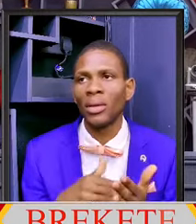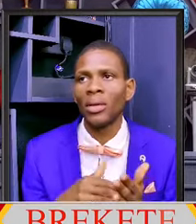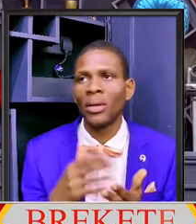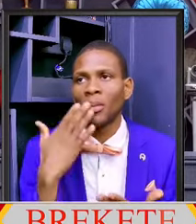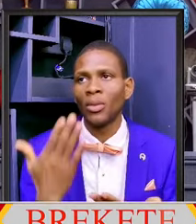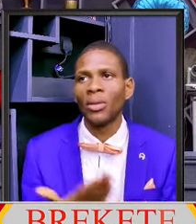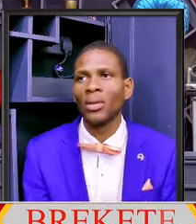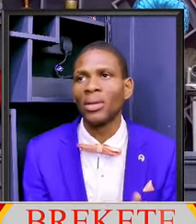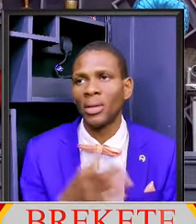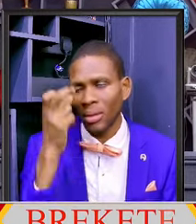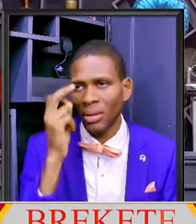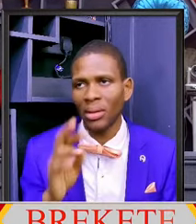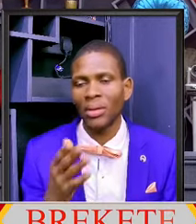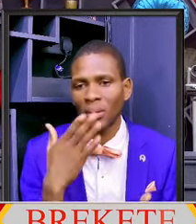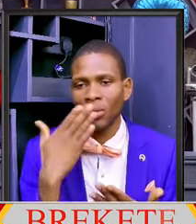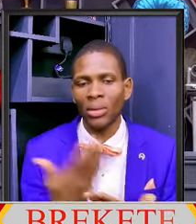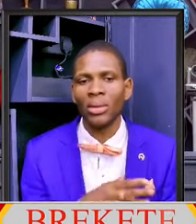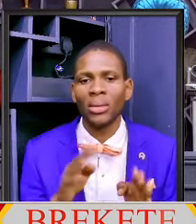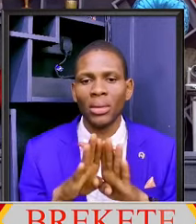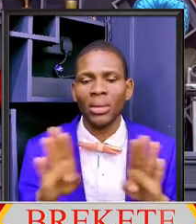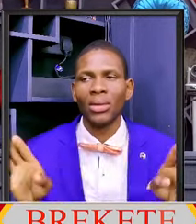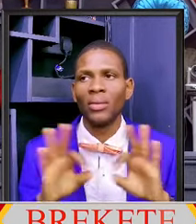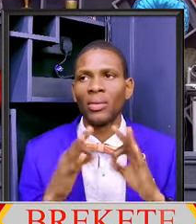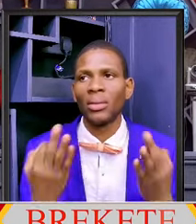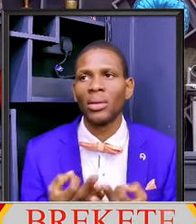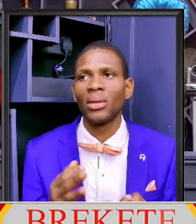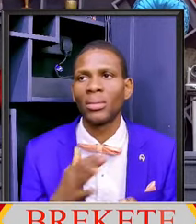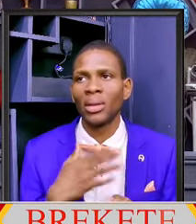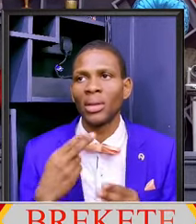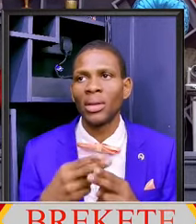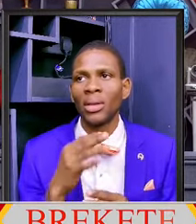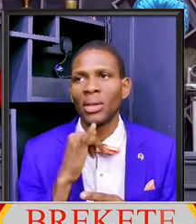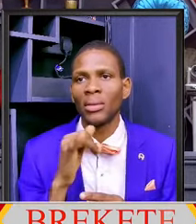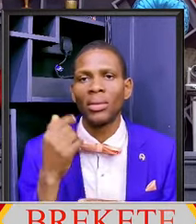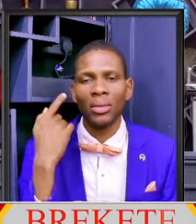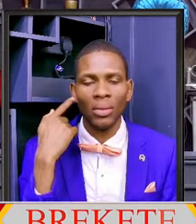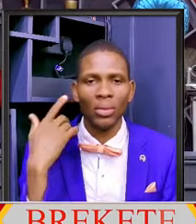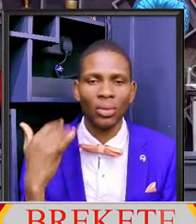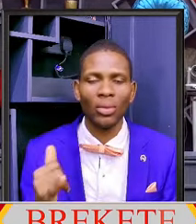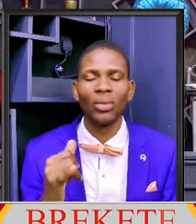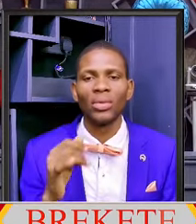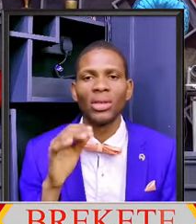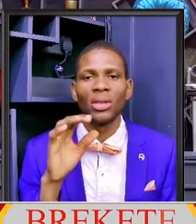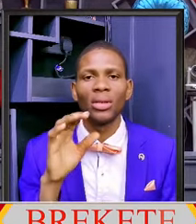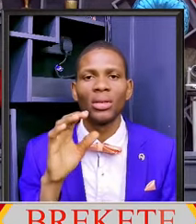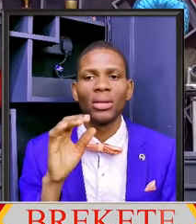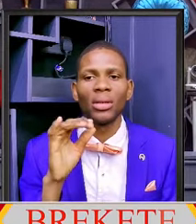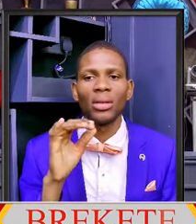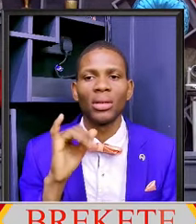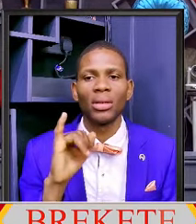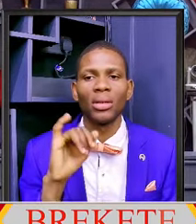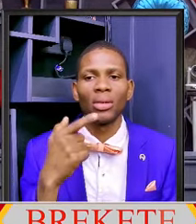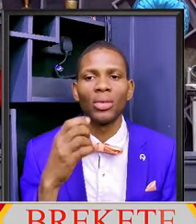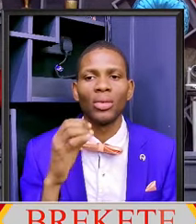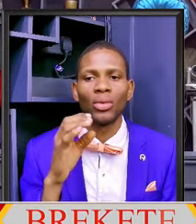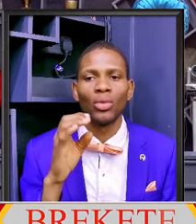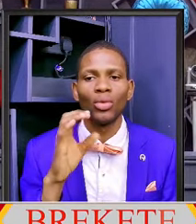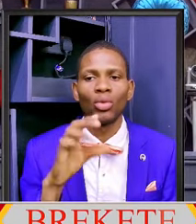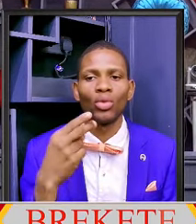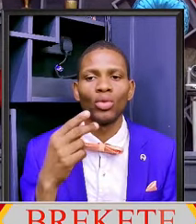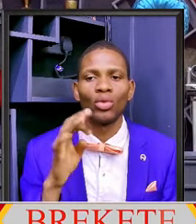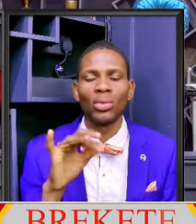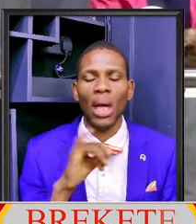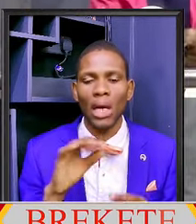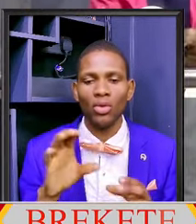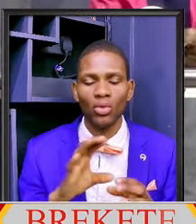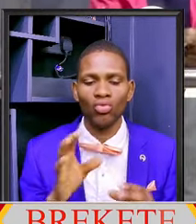Good morning, sir. Good morning, Brekete family. My name na Gold Ugochukwu. I dey do full stop